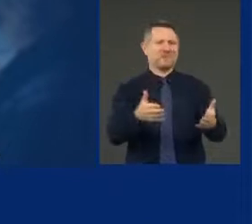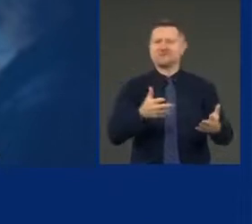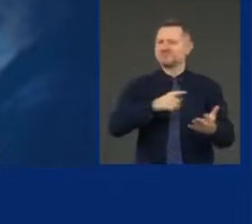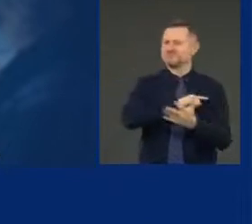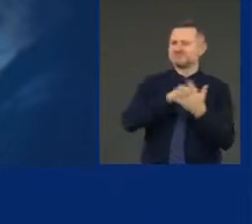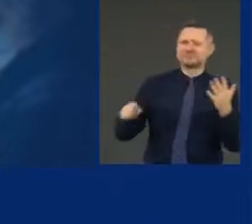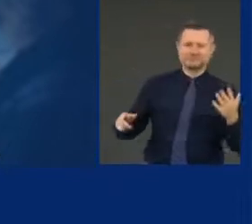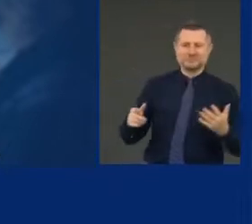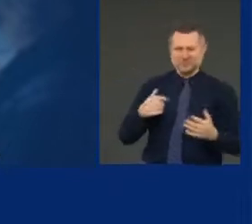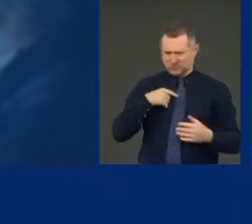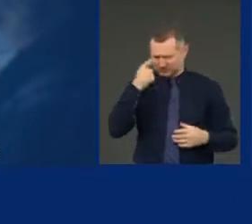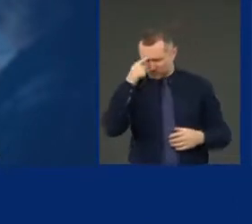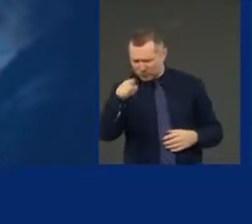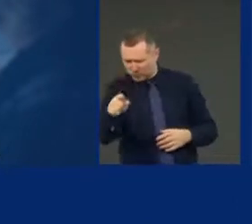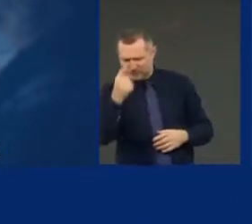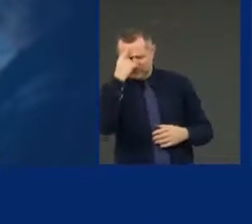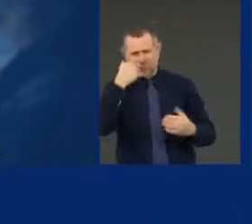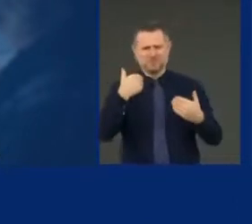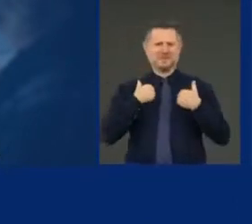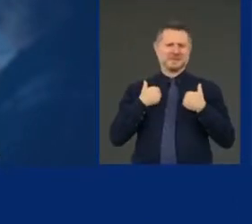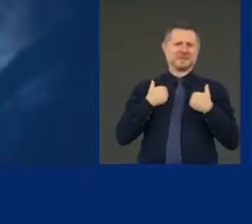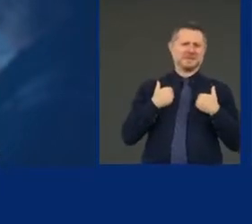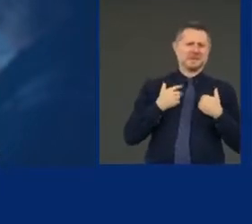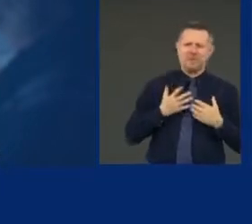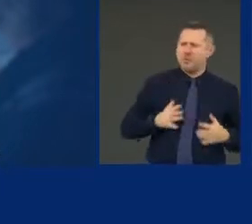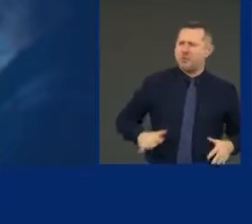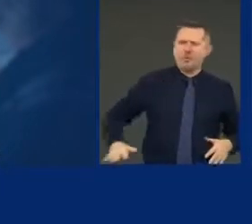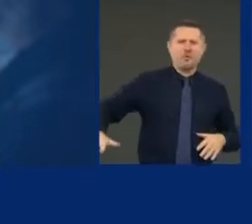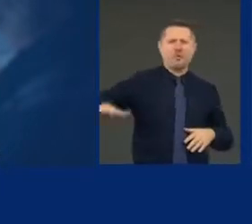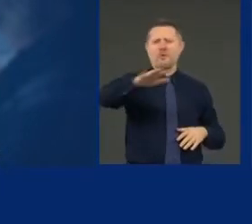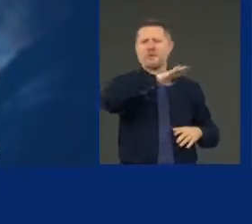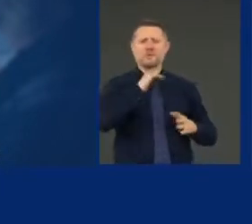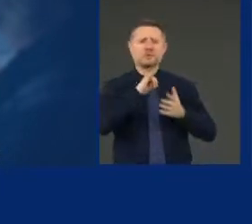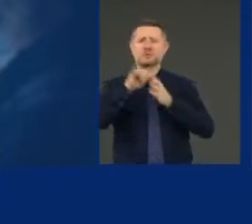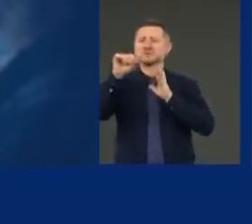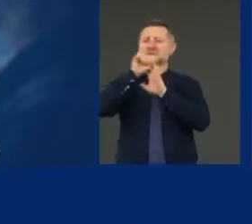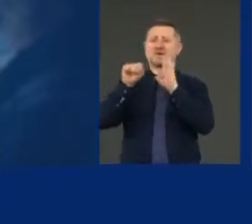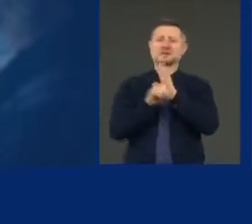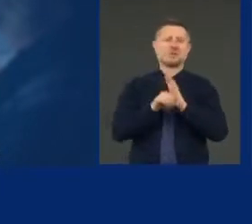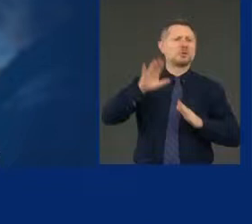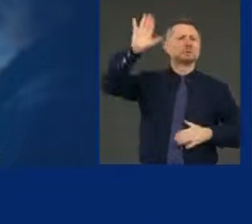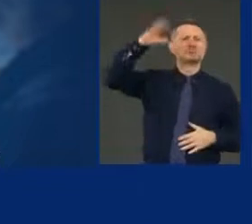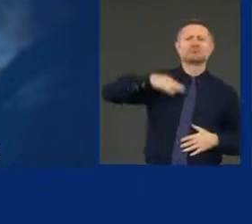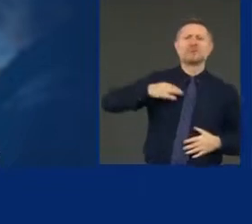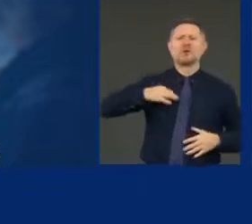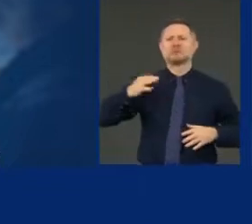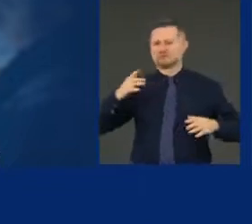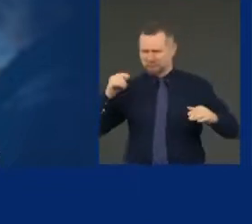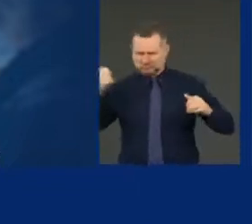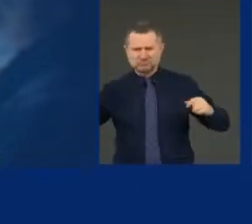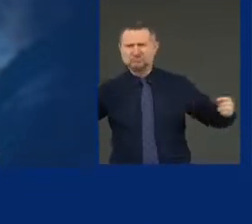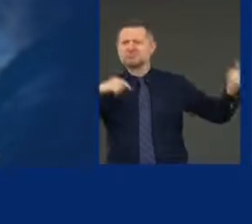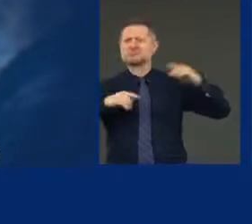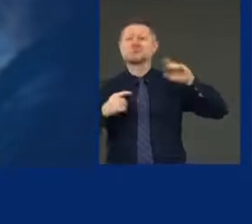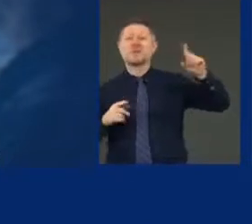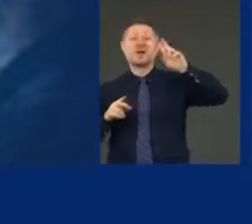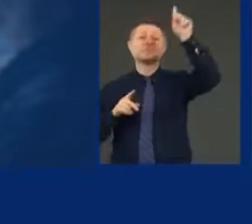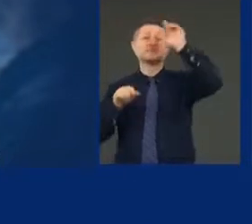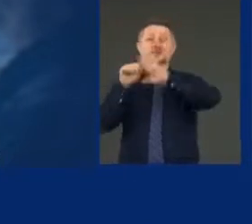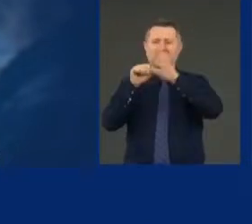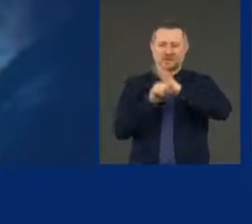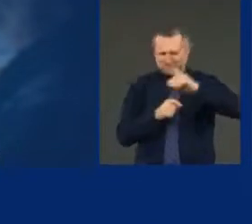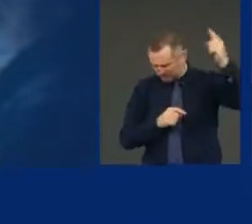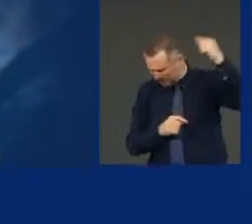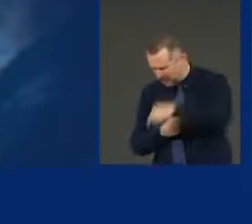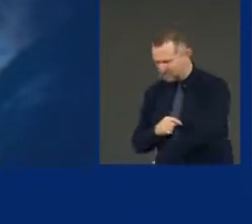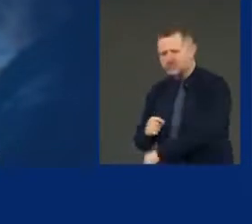other. People across the state volunteering to help other parts of the state. People from upstate coming down to help